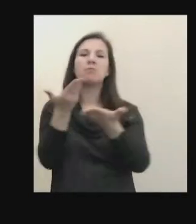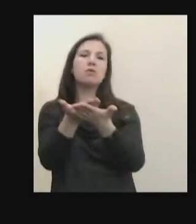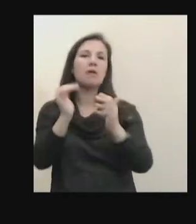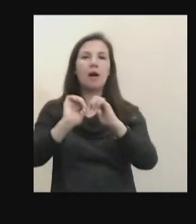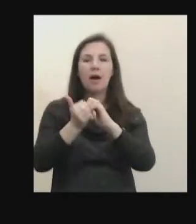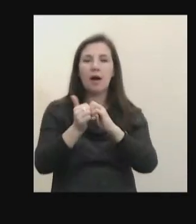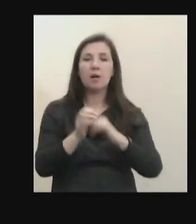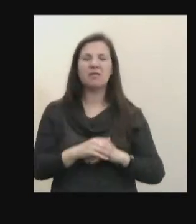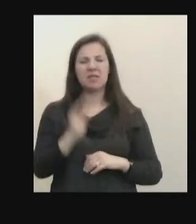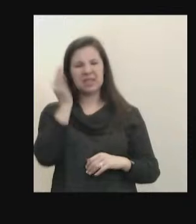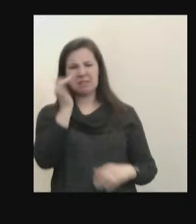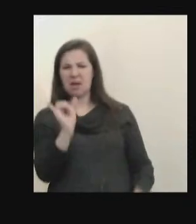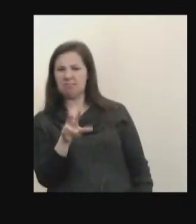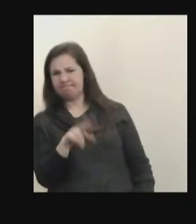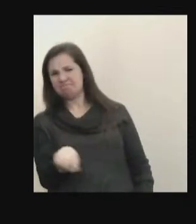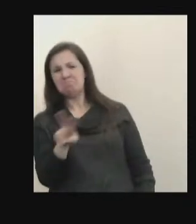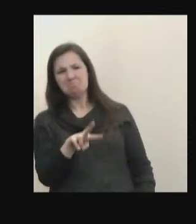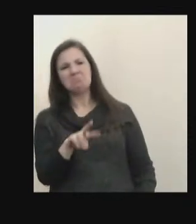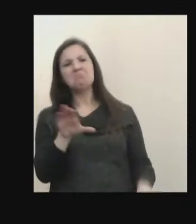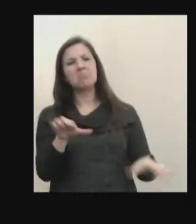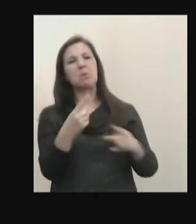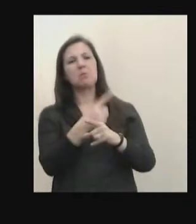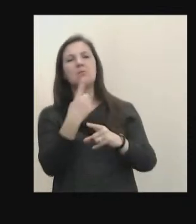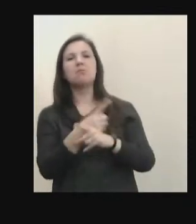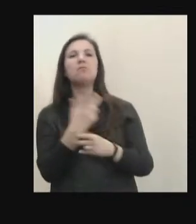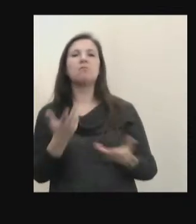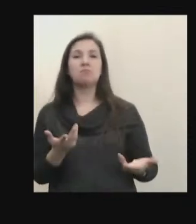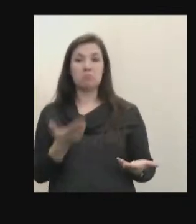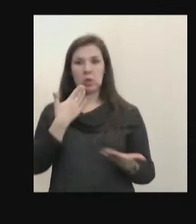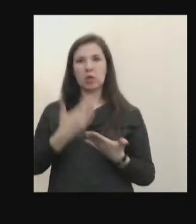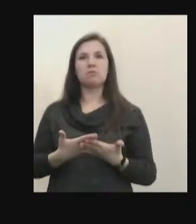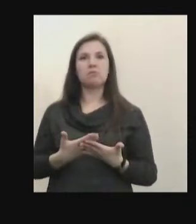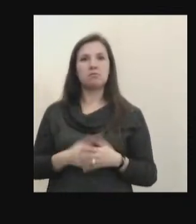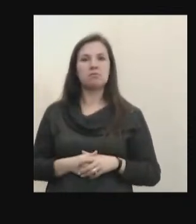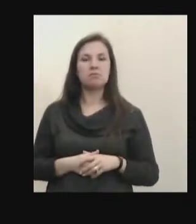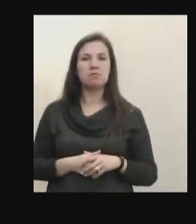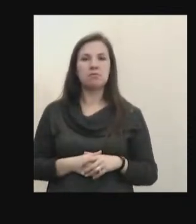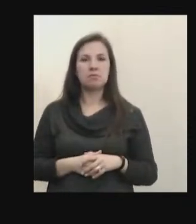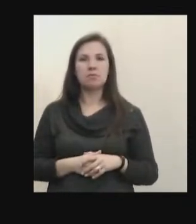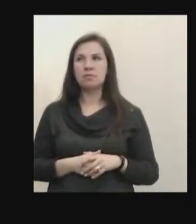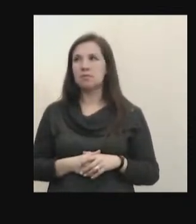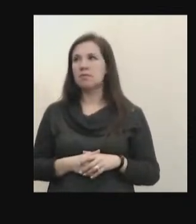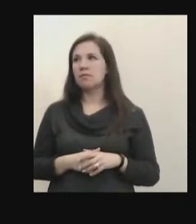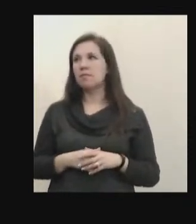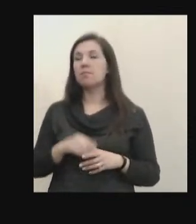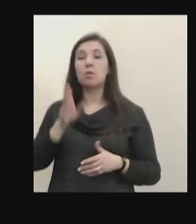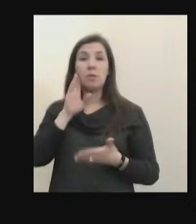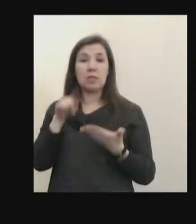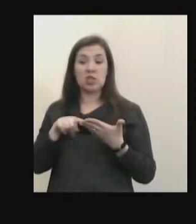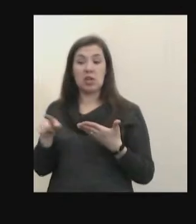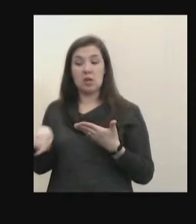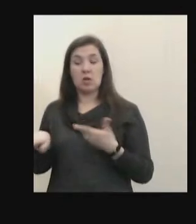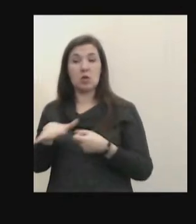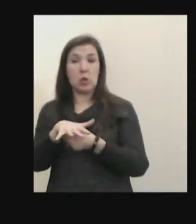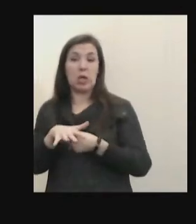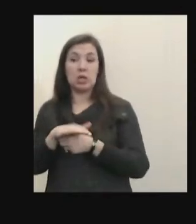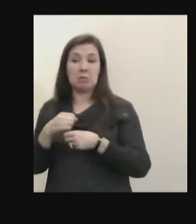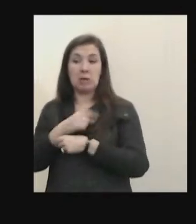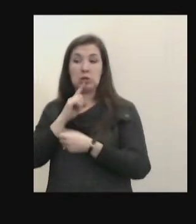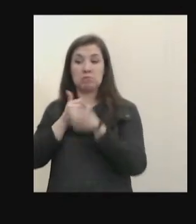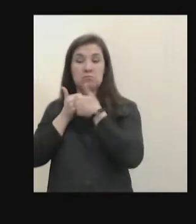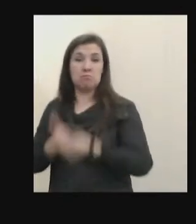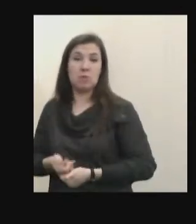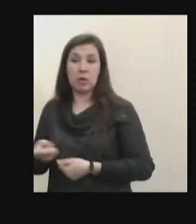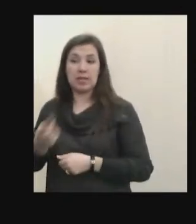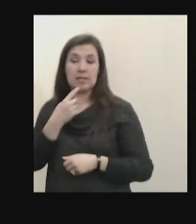appears like it's being done and it's done properly, that's good. We will be checking on those locations too to make certain that they're following through with what they said they would